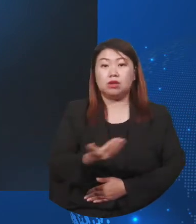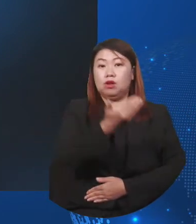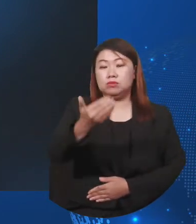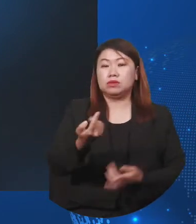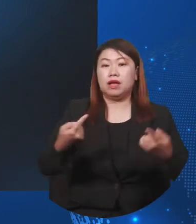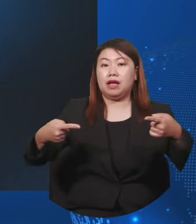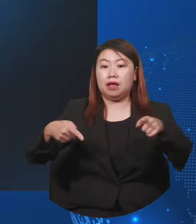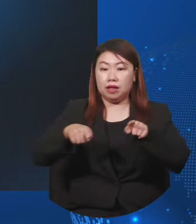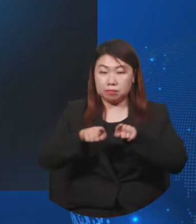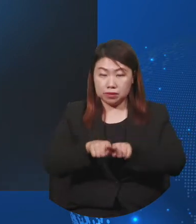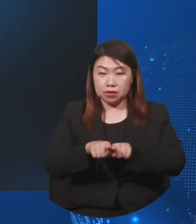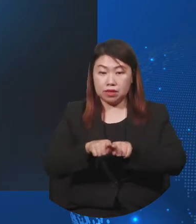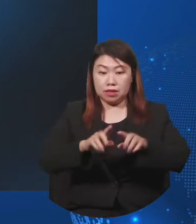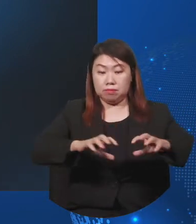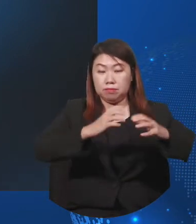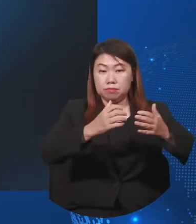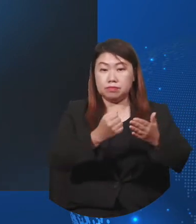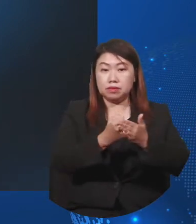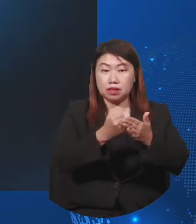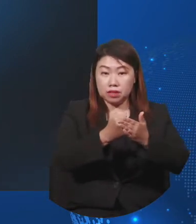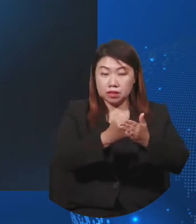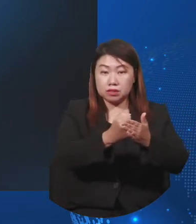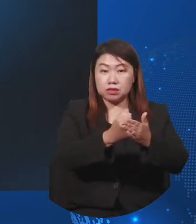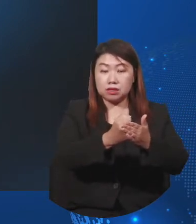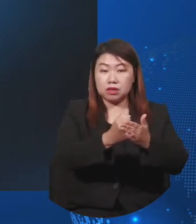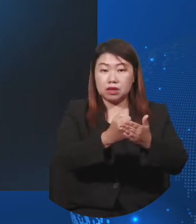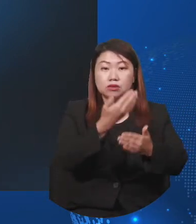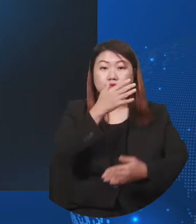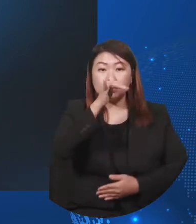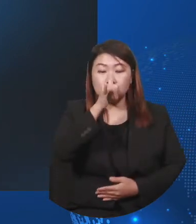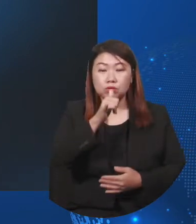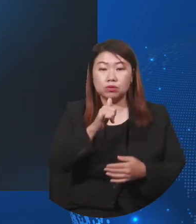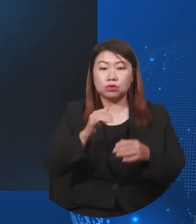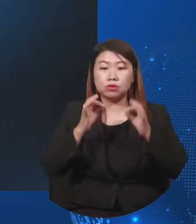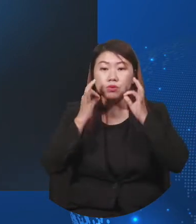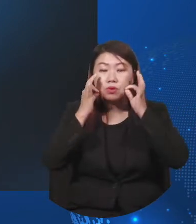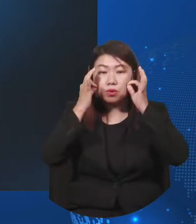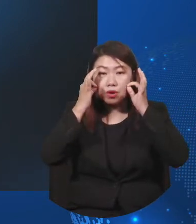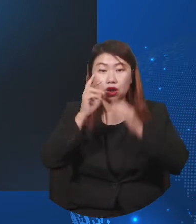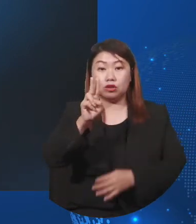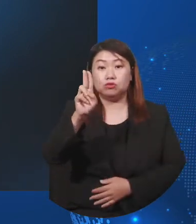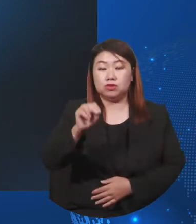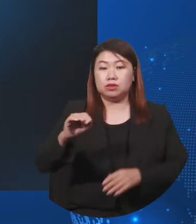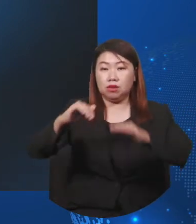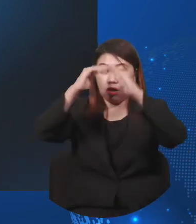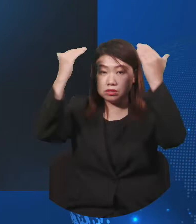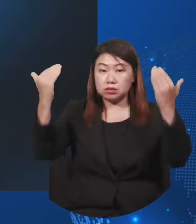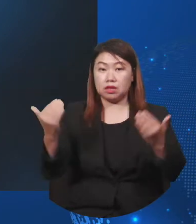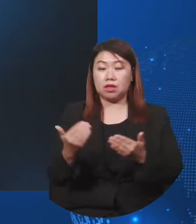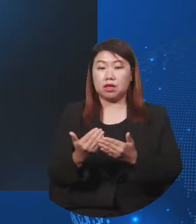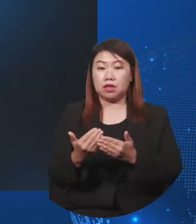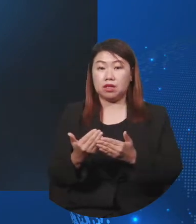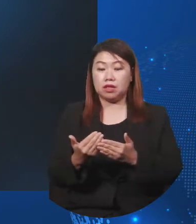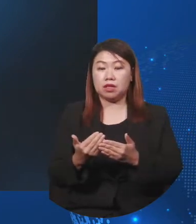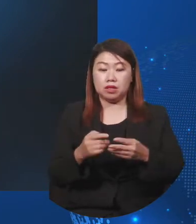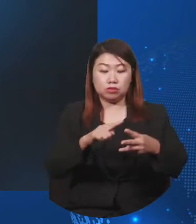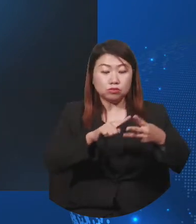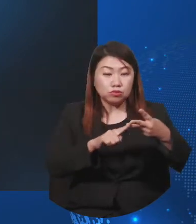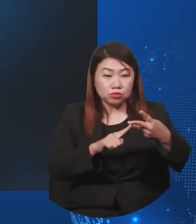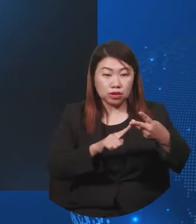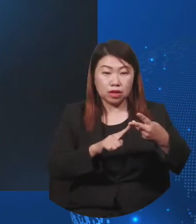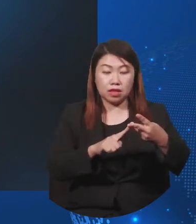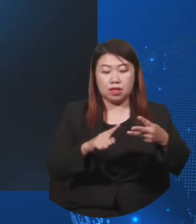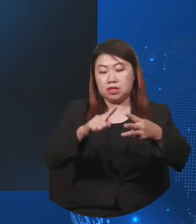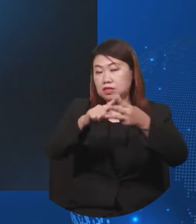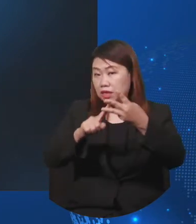and developed countries with the whole UN system to provide support to South-South and triangular cooperation. We have